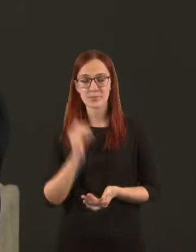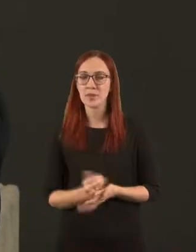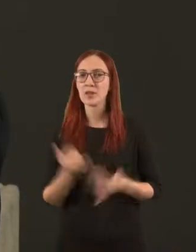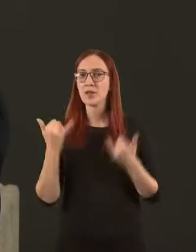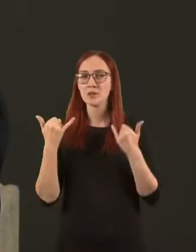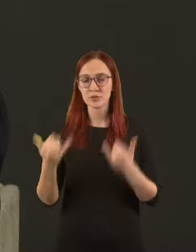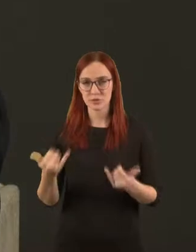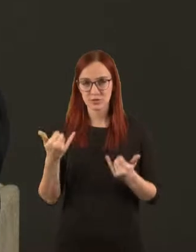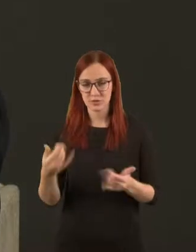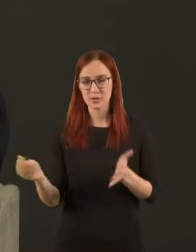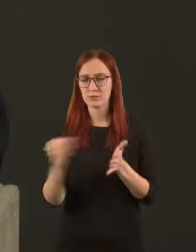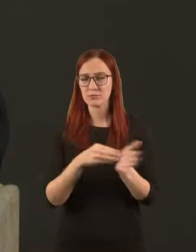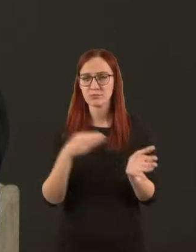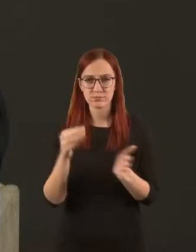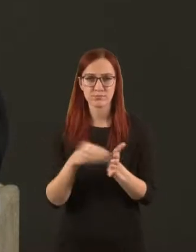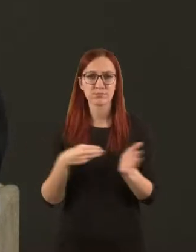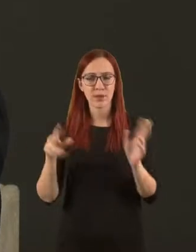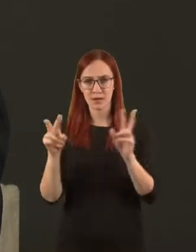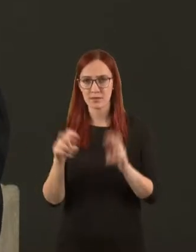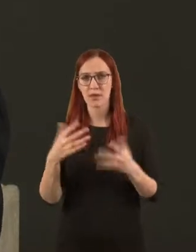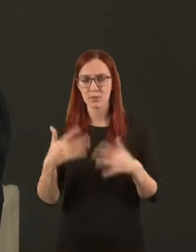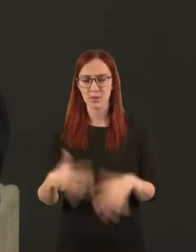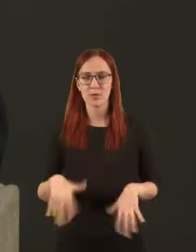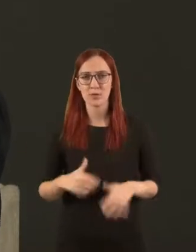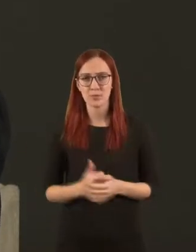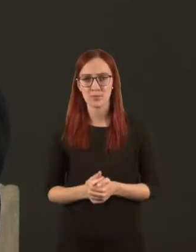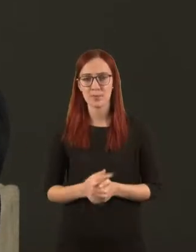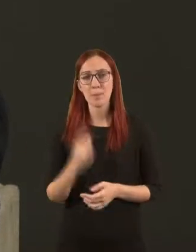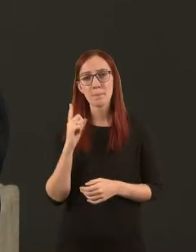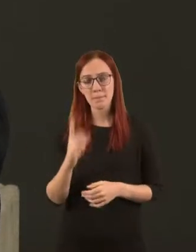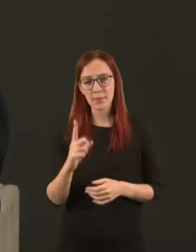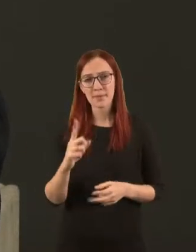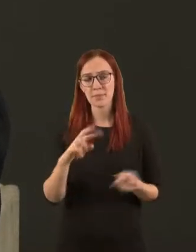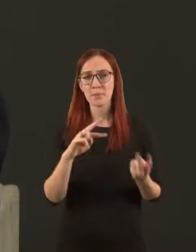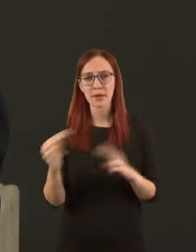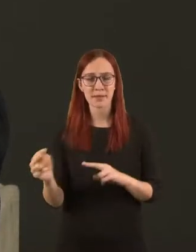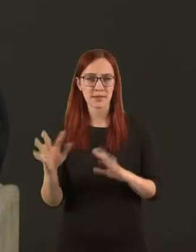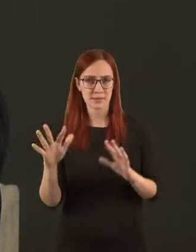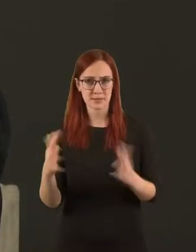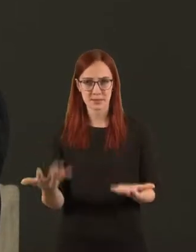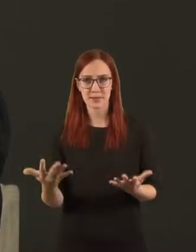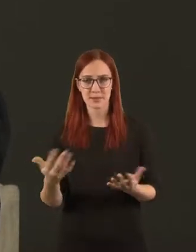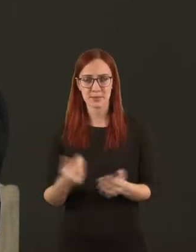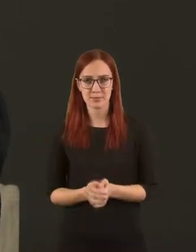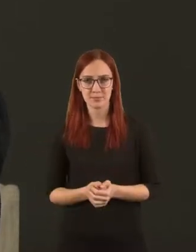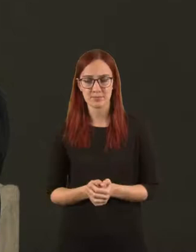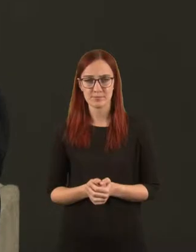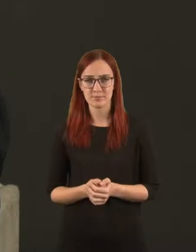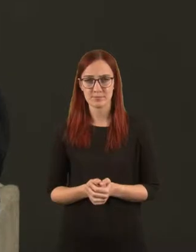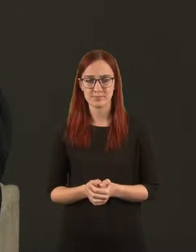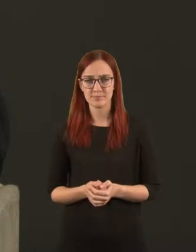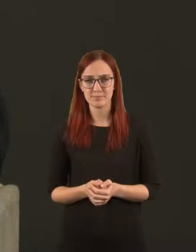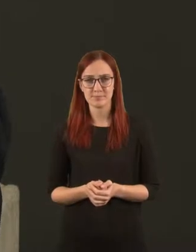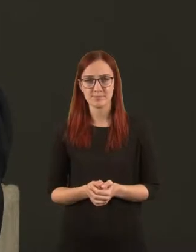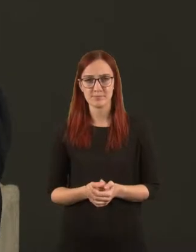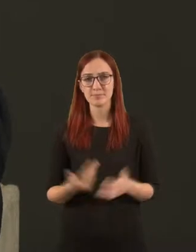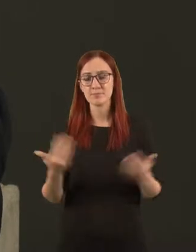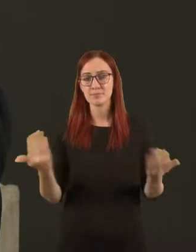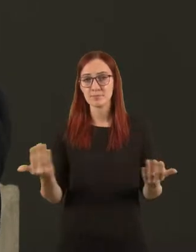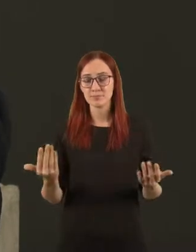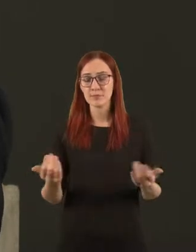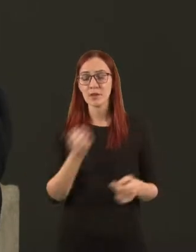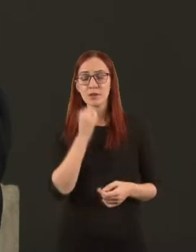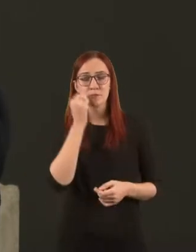doing nothing is not the right scenario for Lithuania, and that is fairly